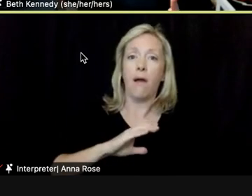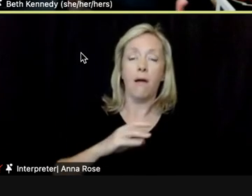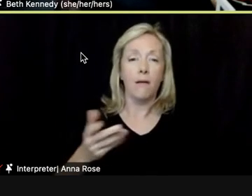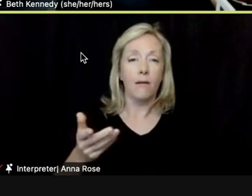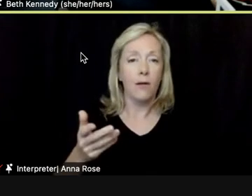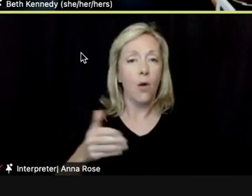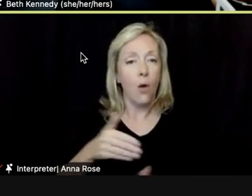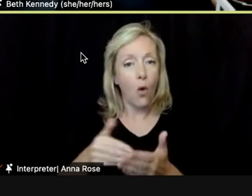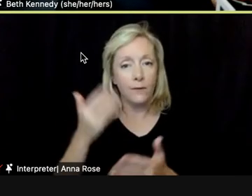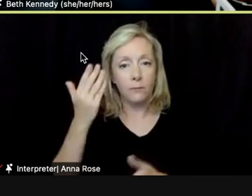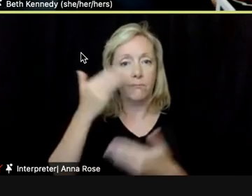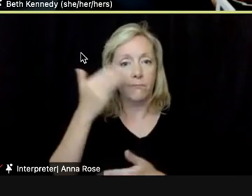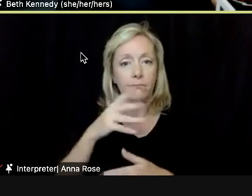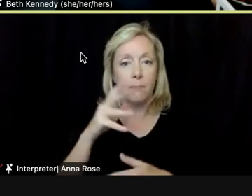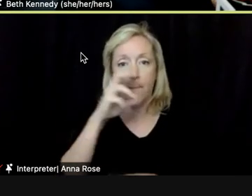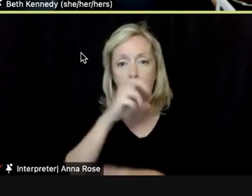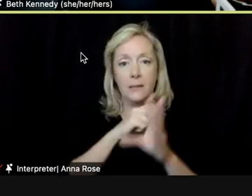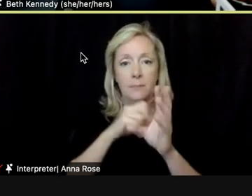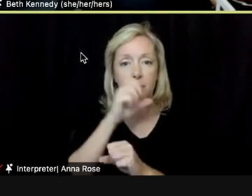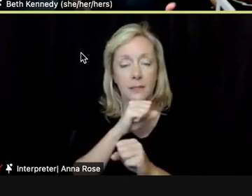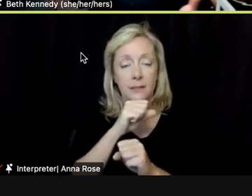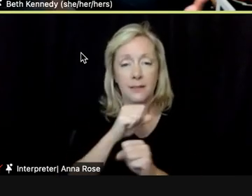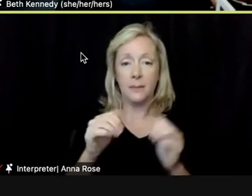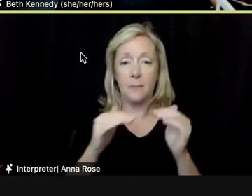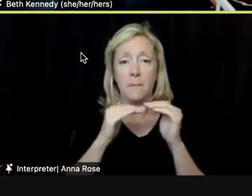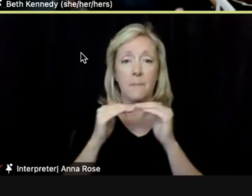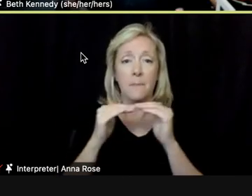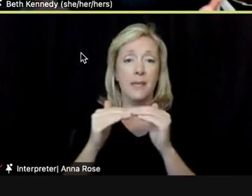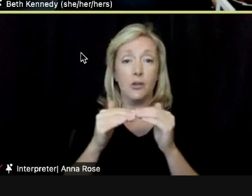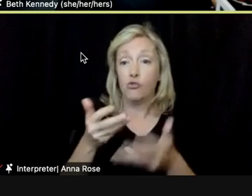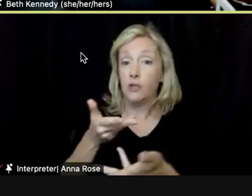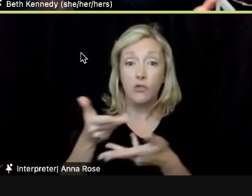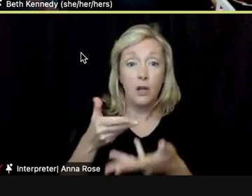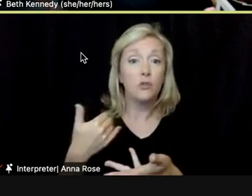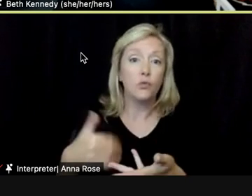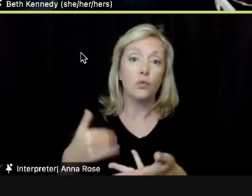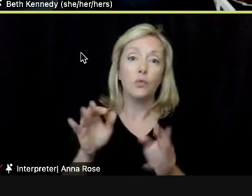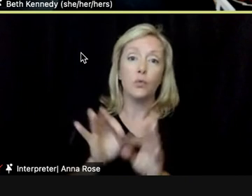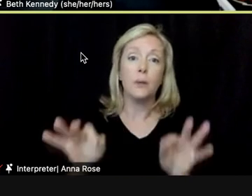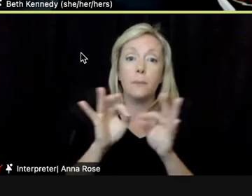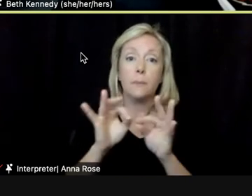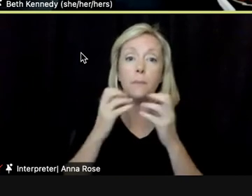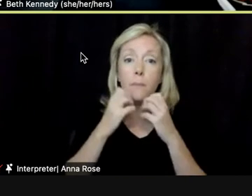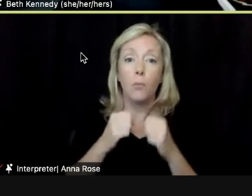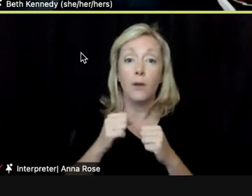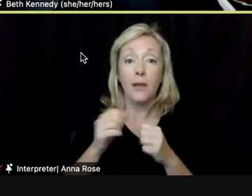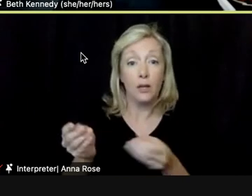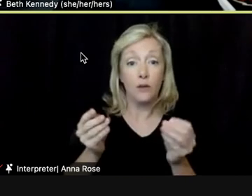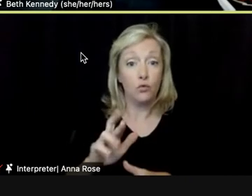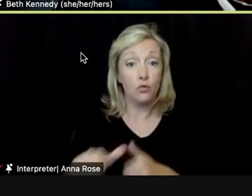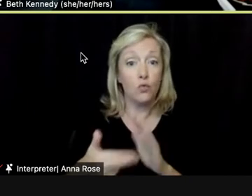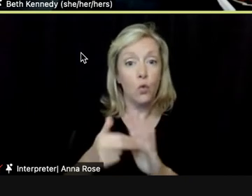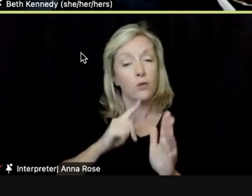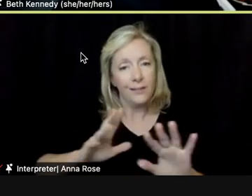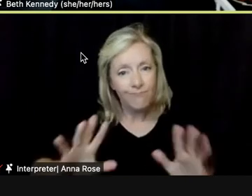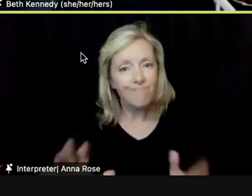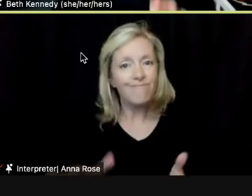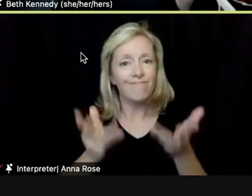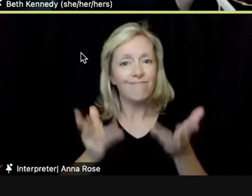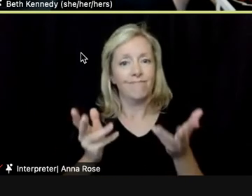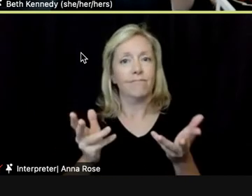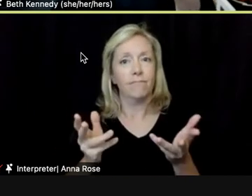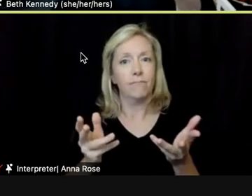Those peer interactions are really important, and an intervener can do a lot to foster that as well. That's something I hadn't mentioned,